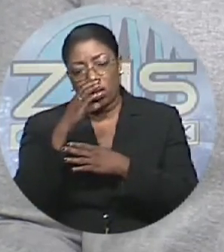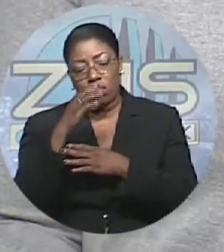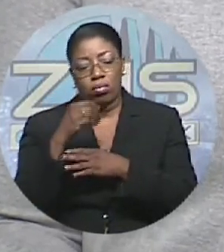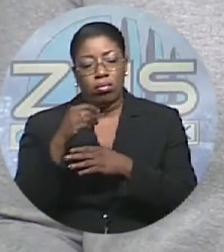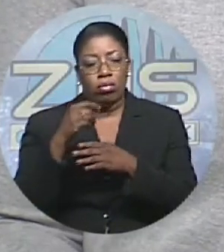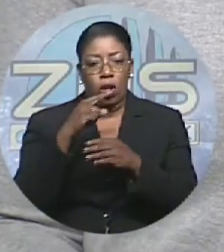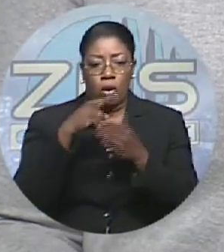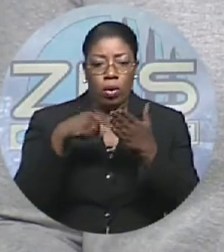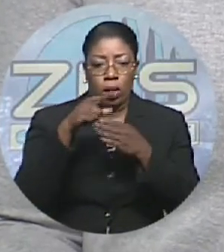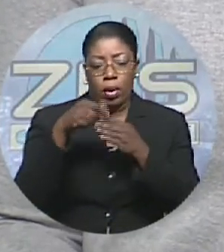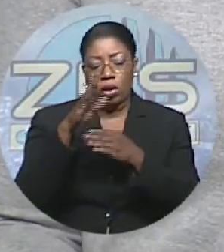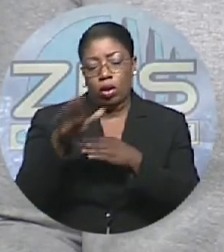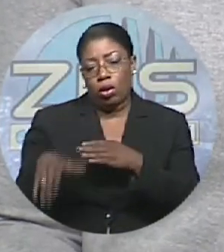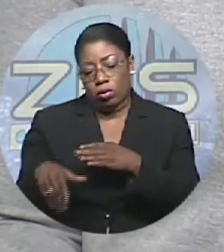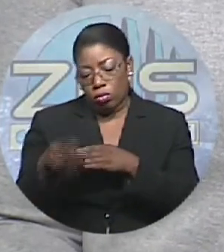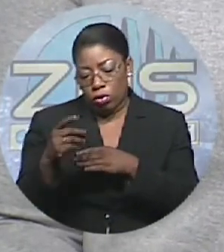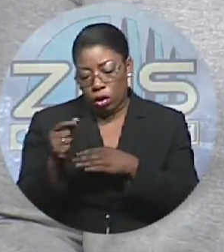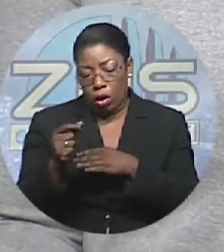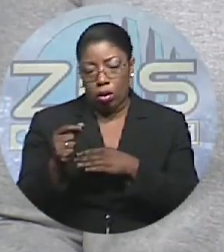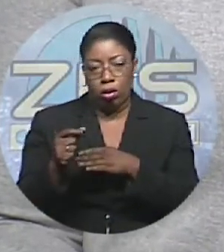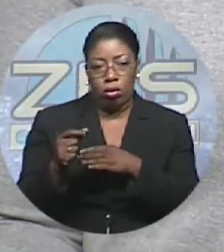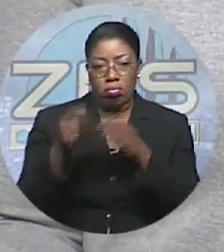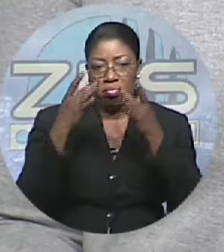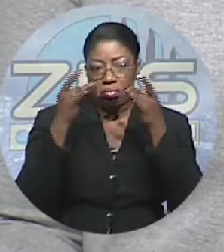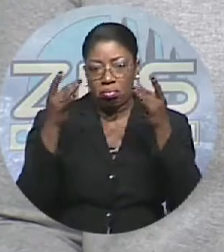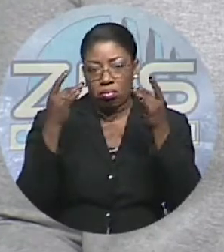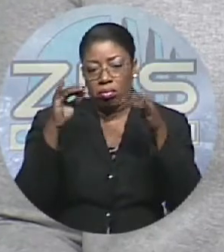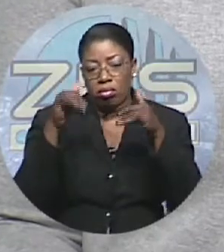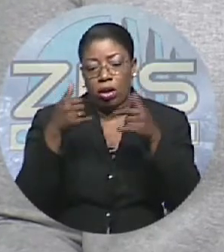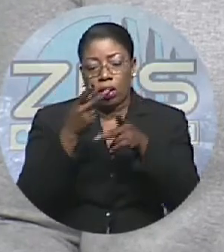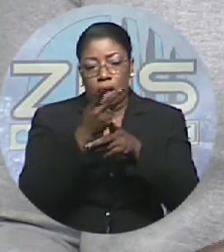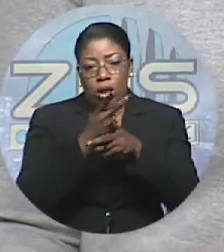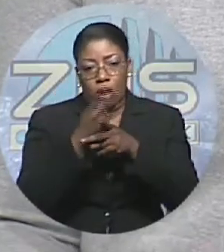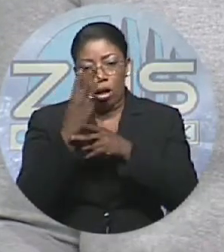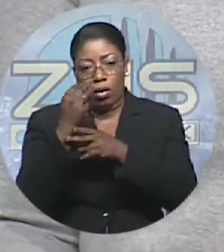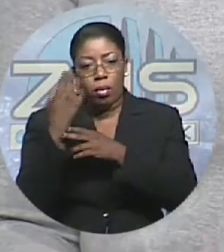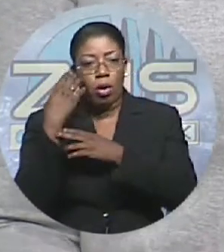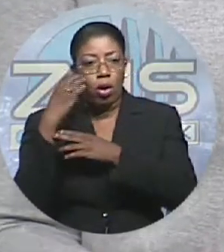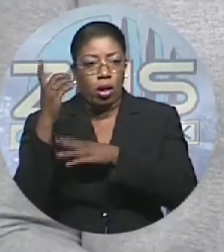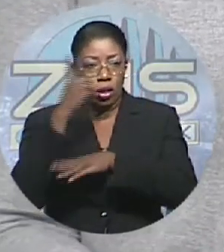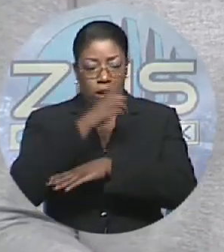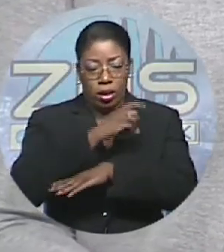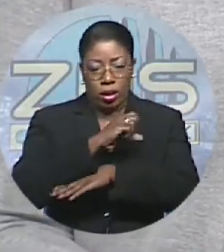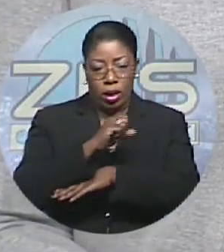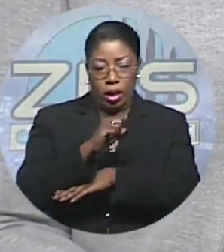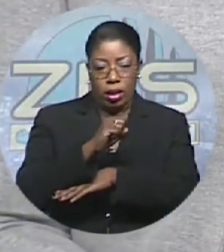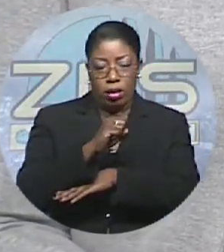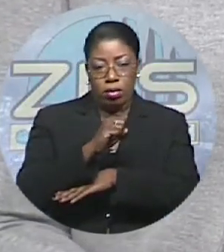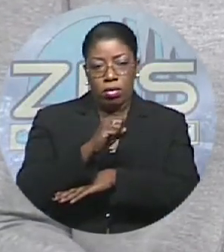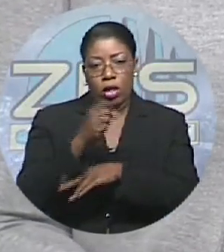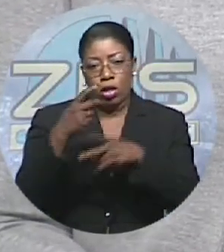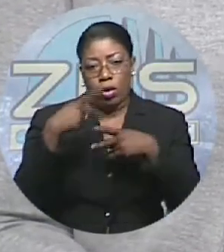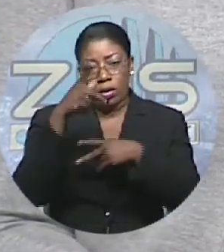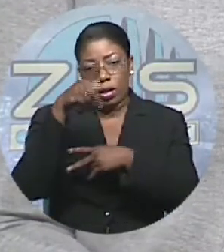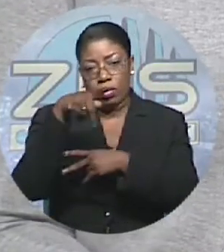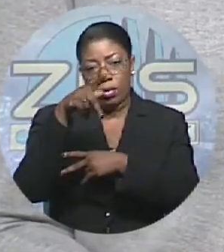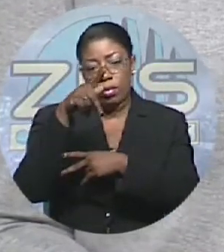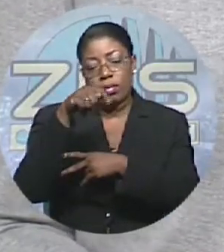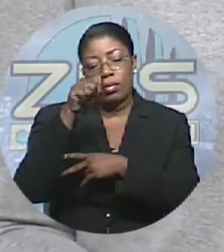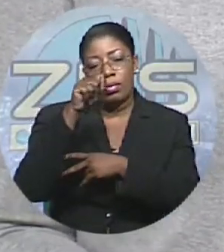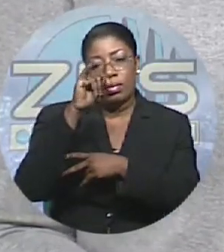best friend, your dog or cat? How should you take care of your pets on these hot summer days? Jim Anita Swain has some tips you should keep in